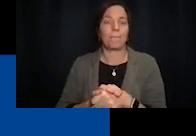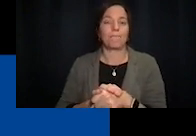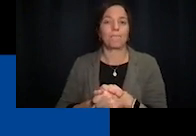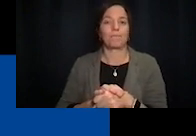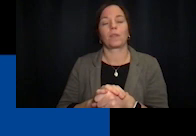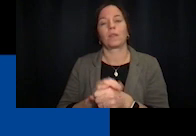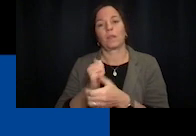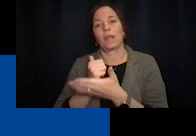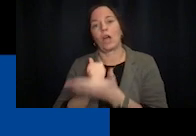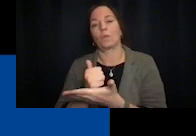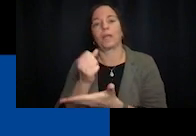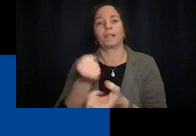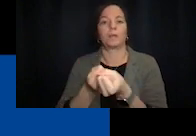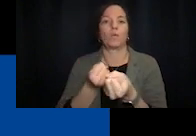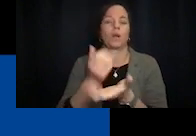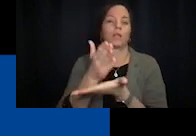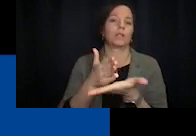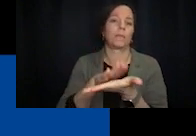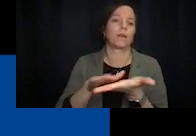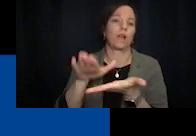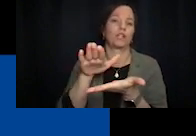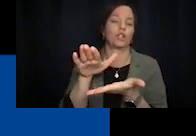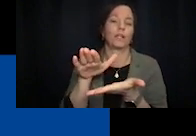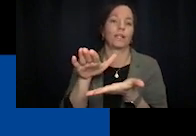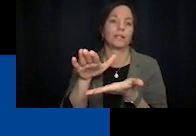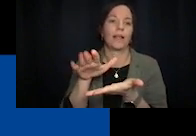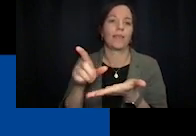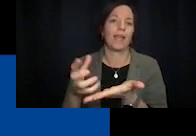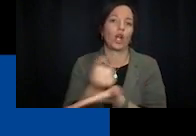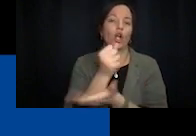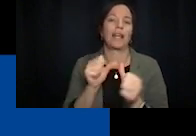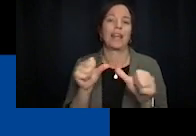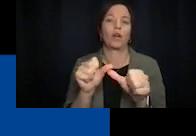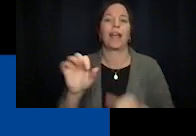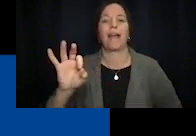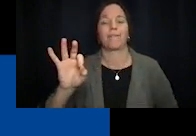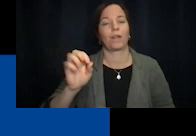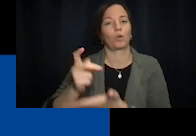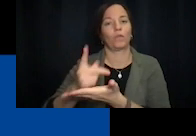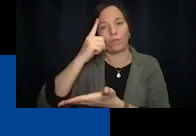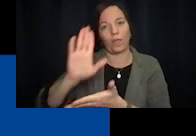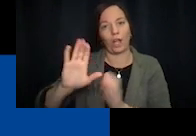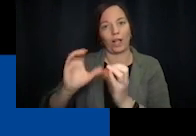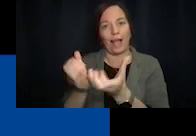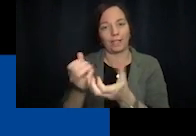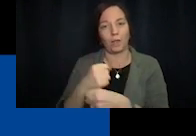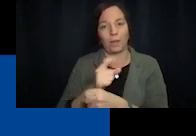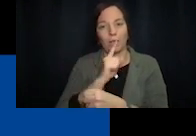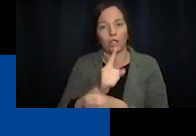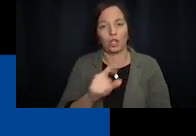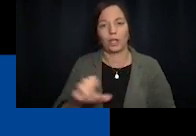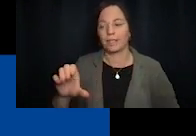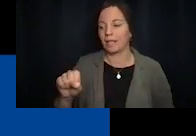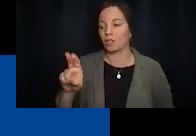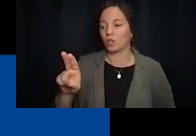helping support colleges earn Area F approval for their courses, so looking at CSU